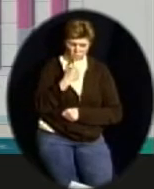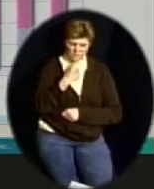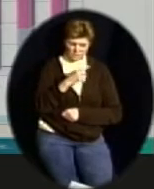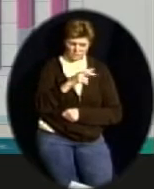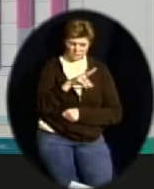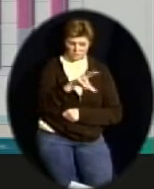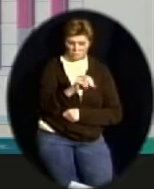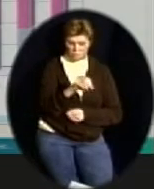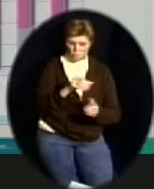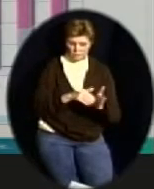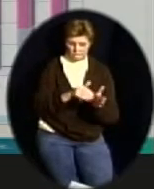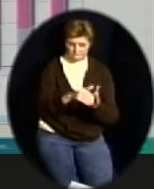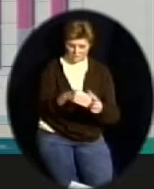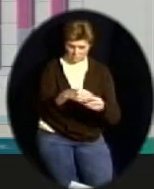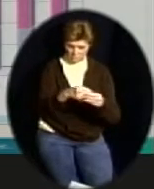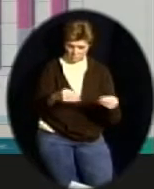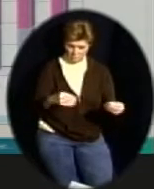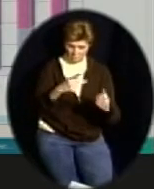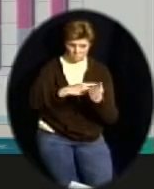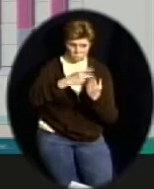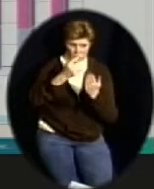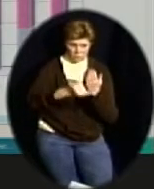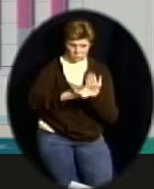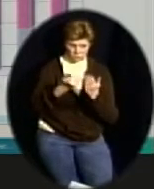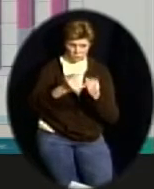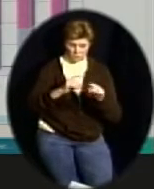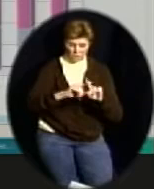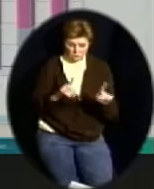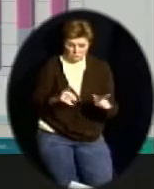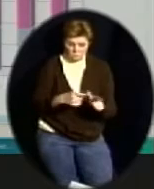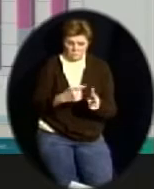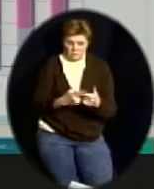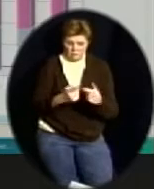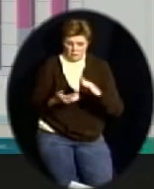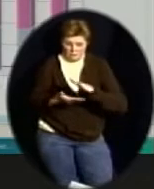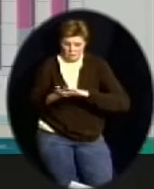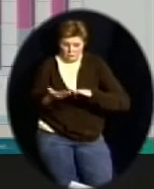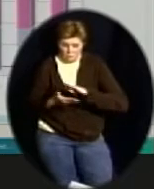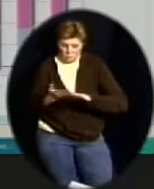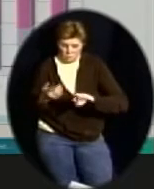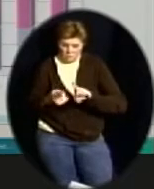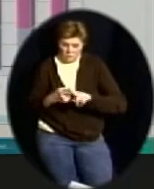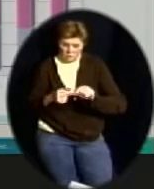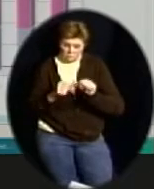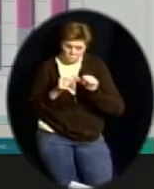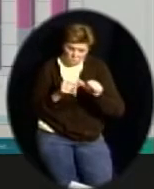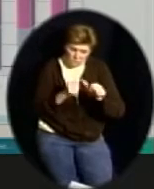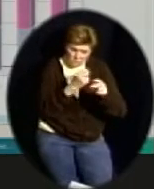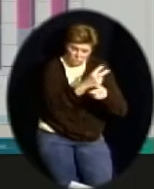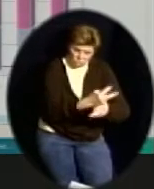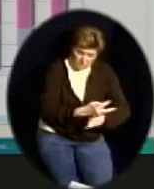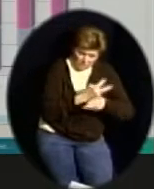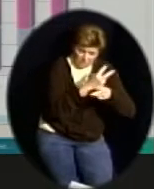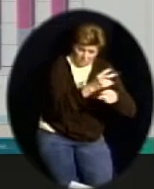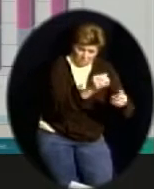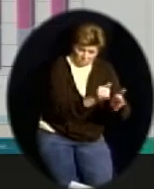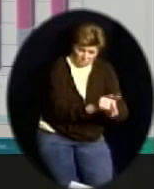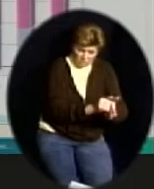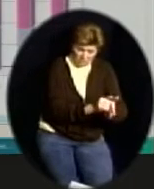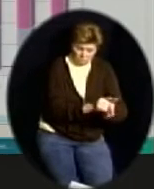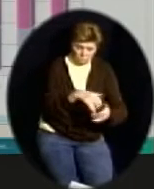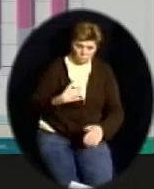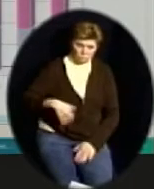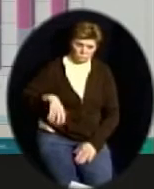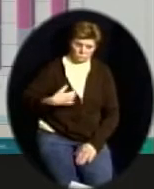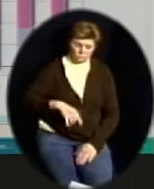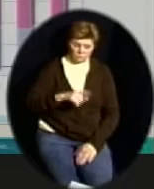million project, and then the operations to maintain that facility, that was a little more than